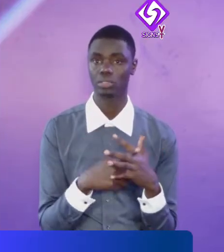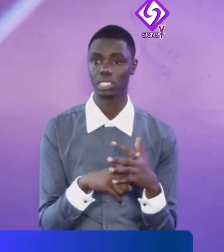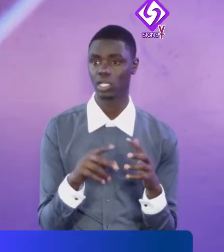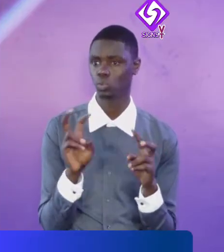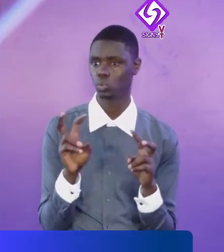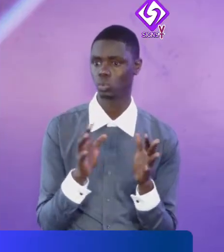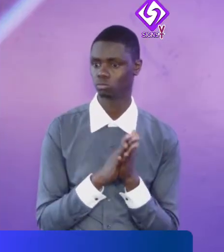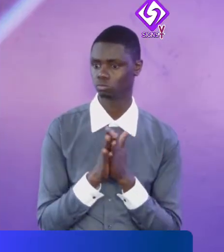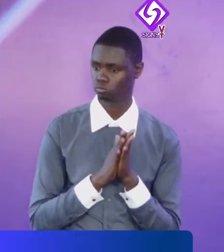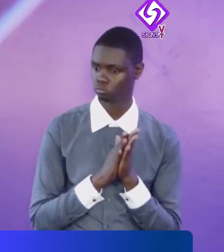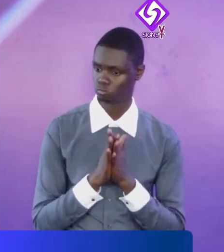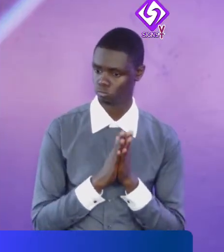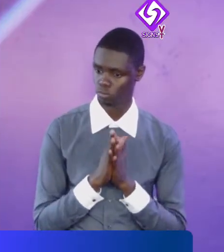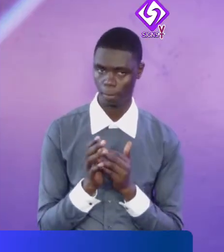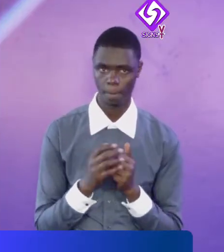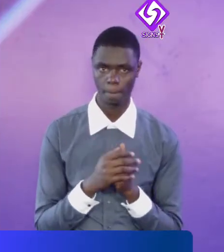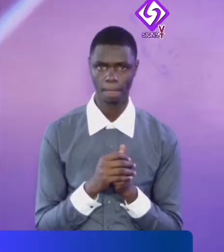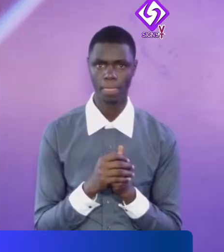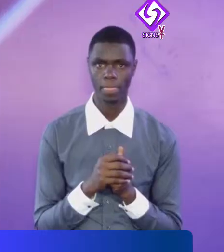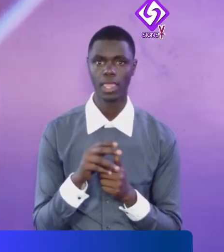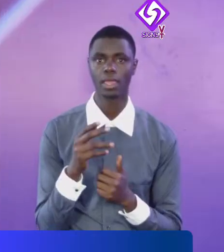interesting. Mwai